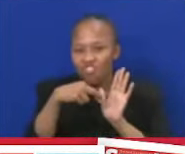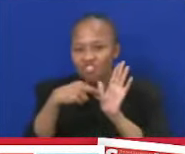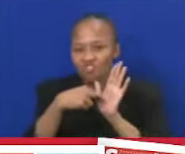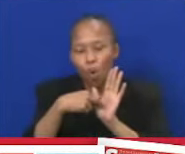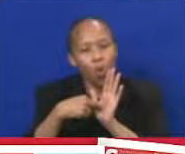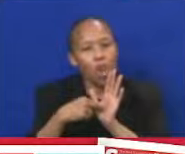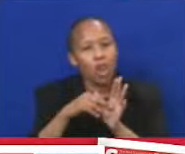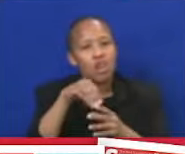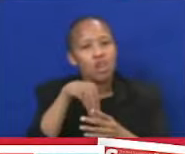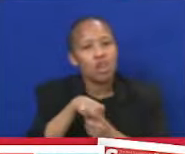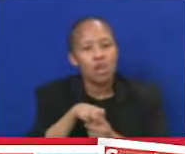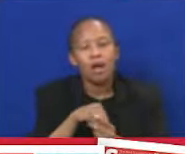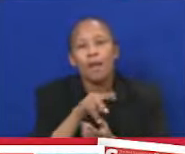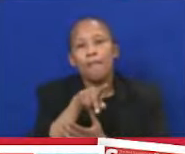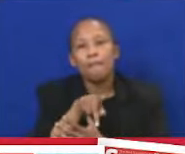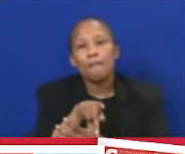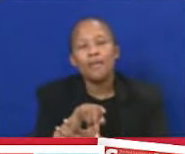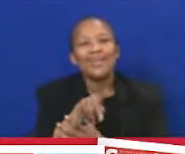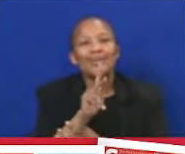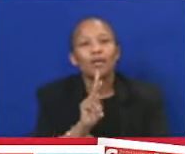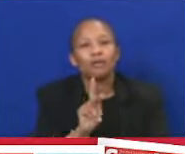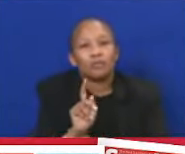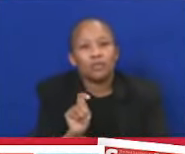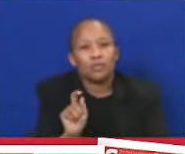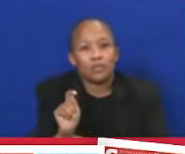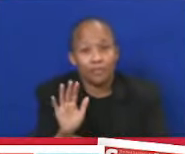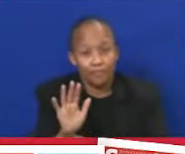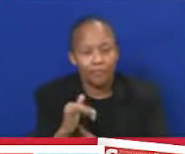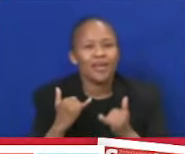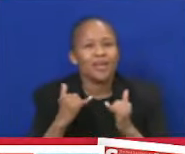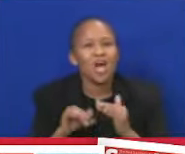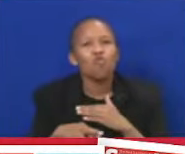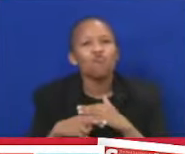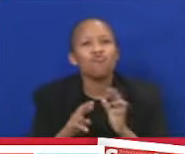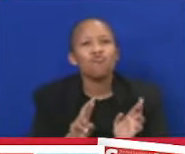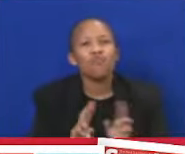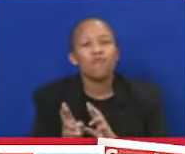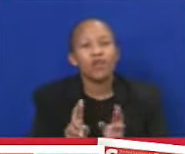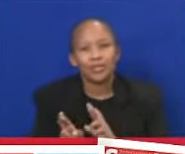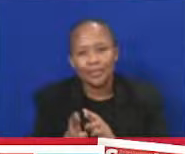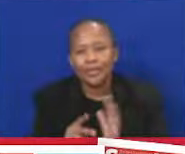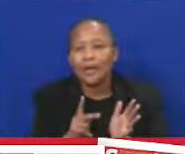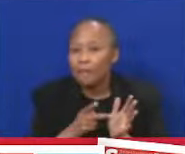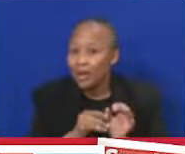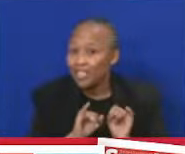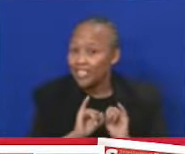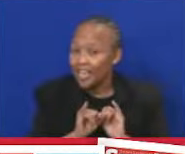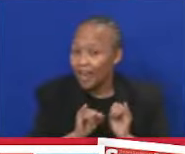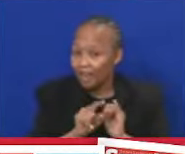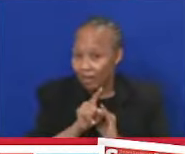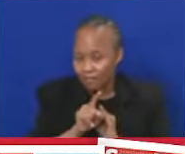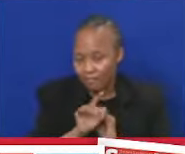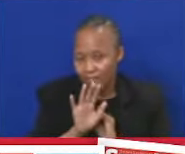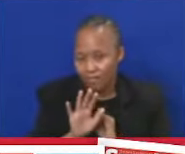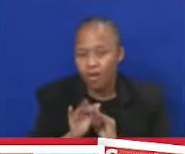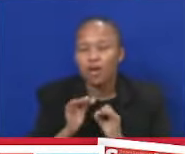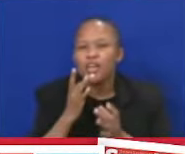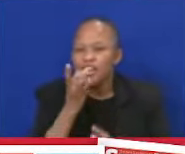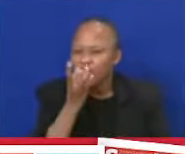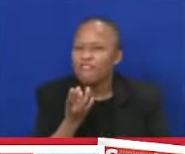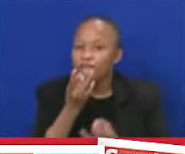With reference to paragraph 11 on page 7, please inform the Commission when exactly you joined